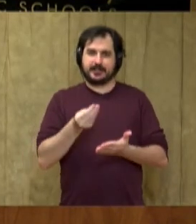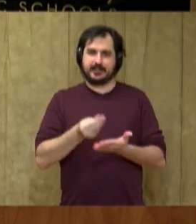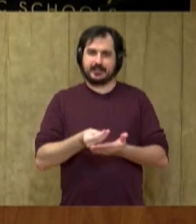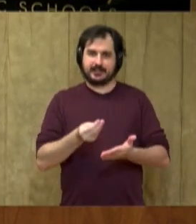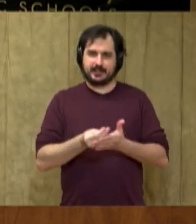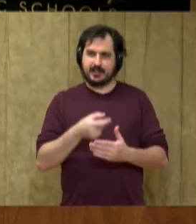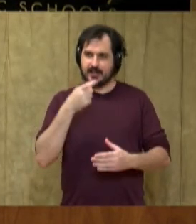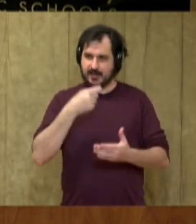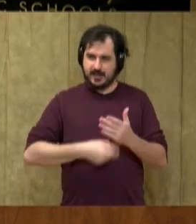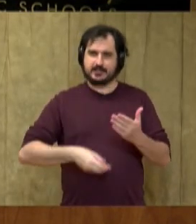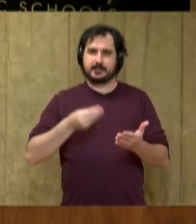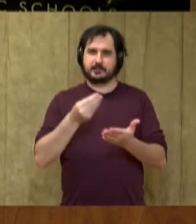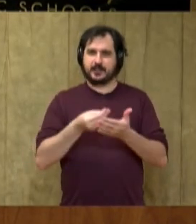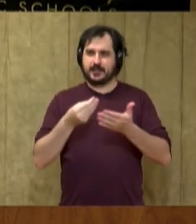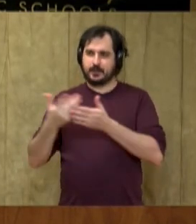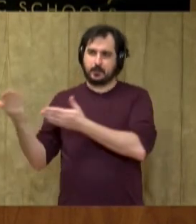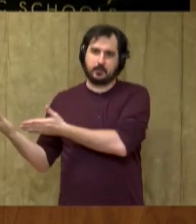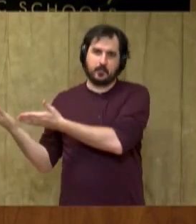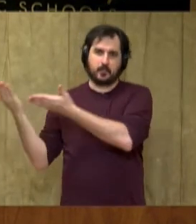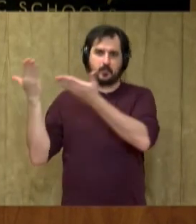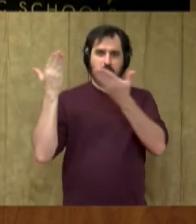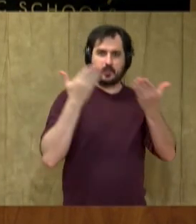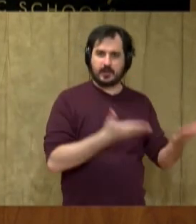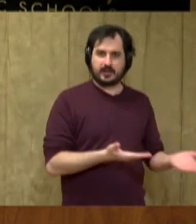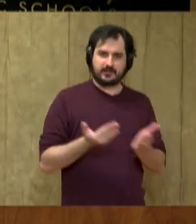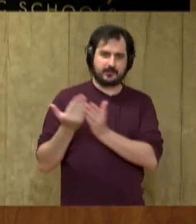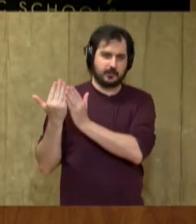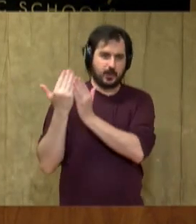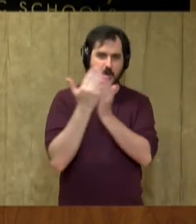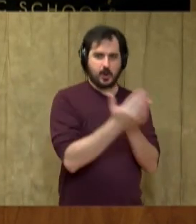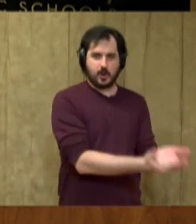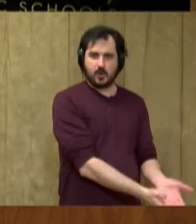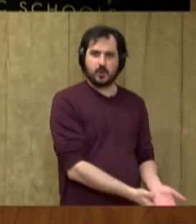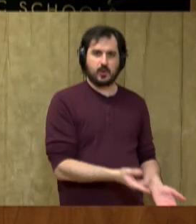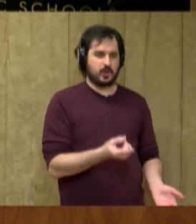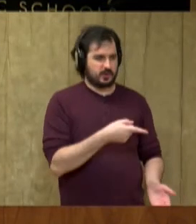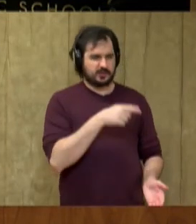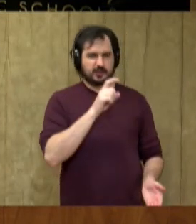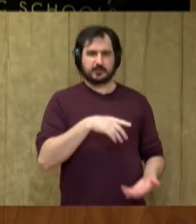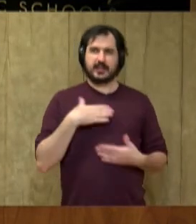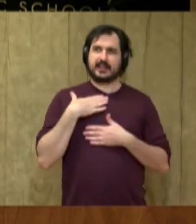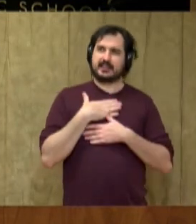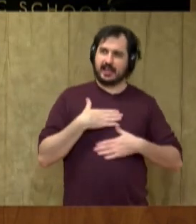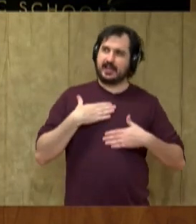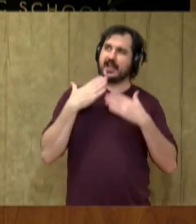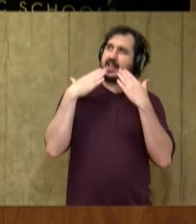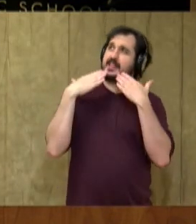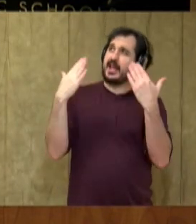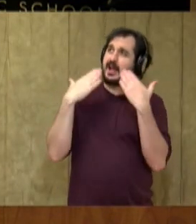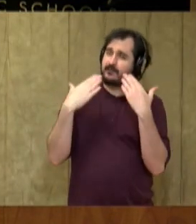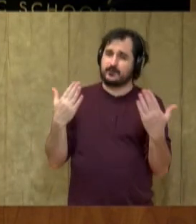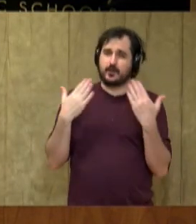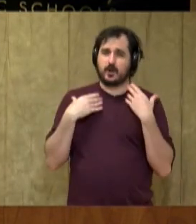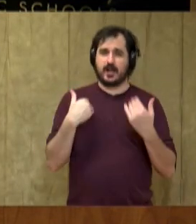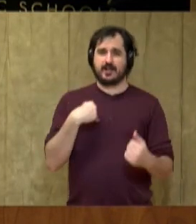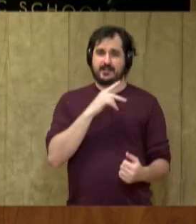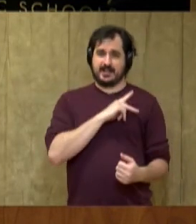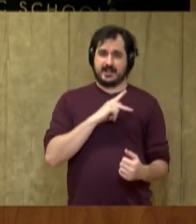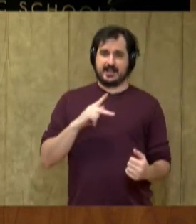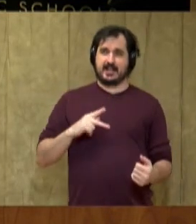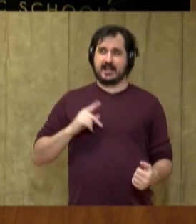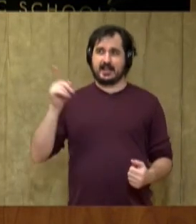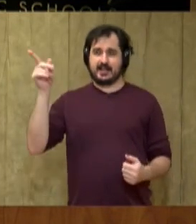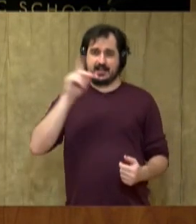to transport it over the ocean. Be thankful that we do what we do. Be thankful that we have a king that loves us.